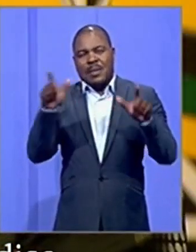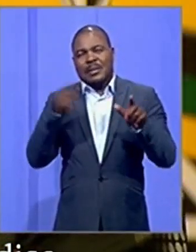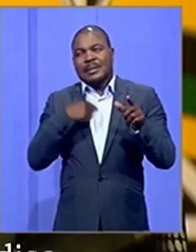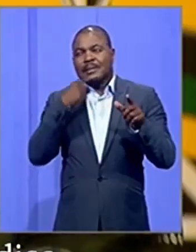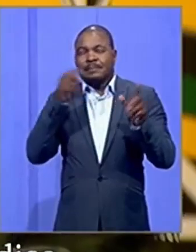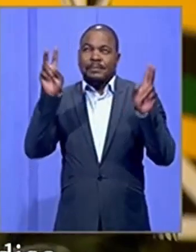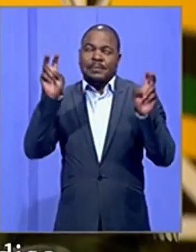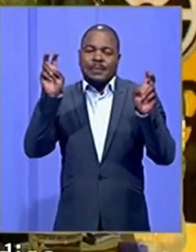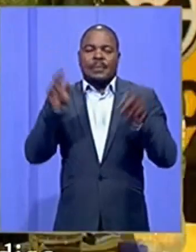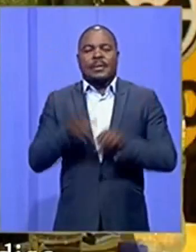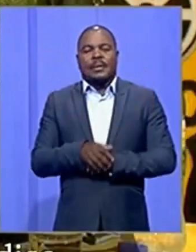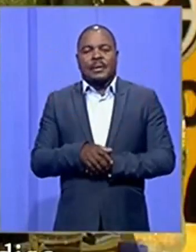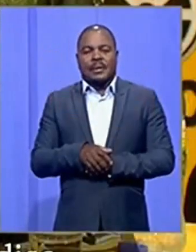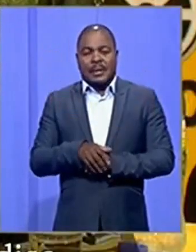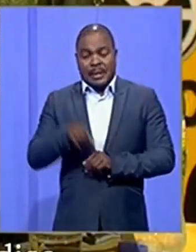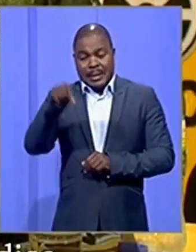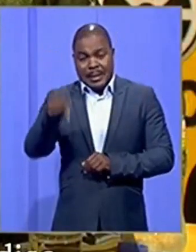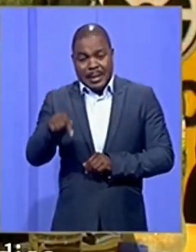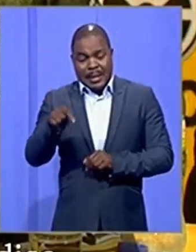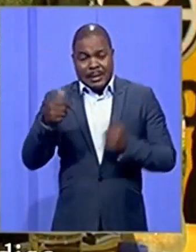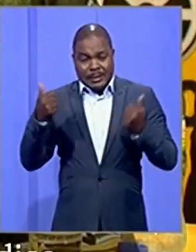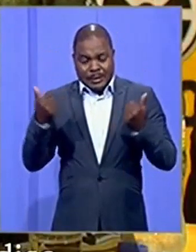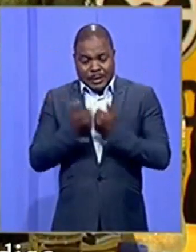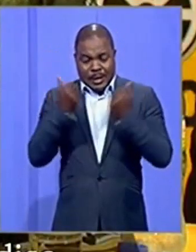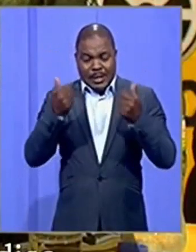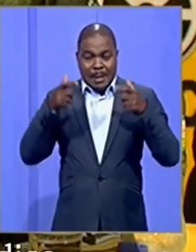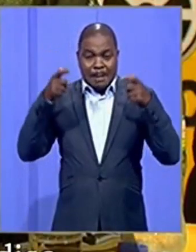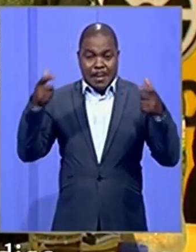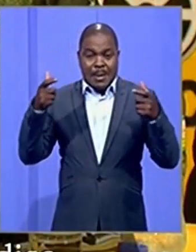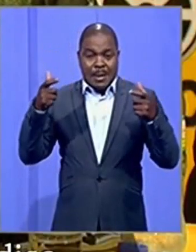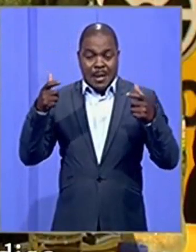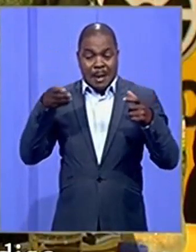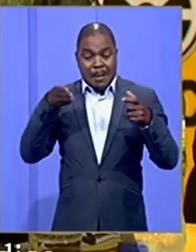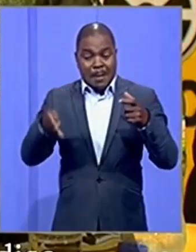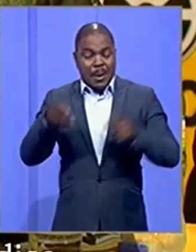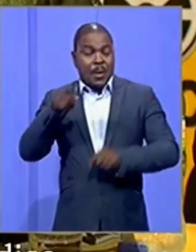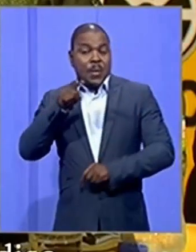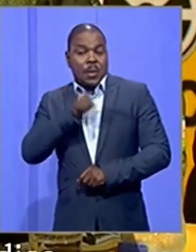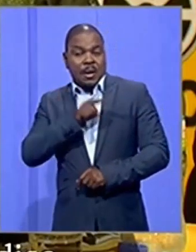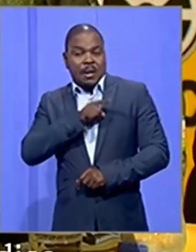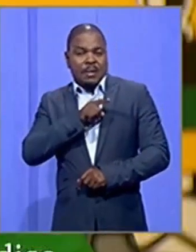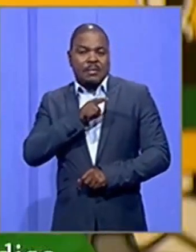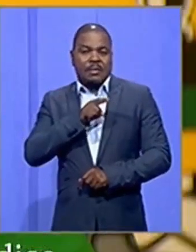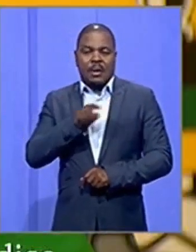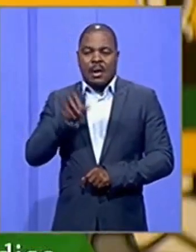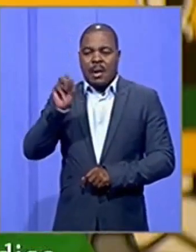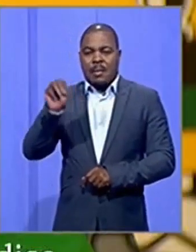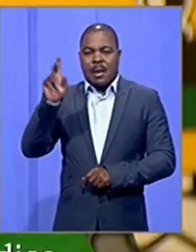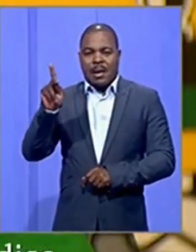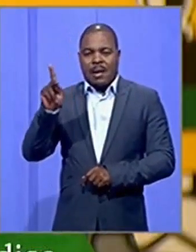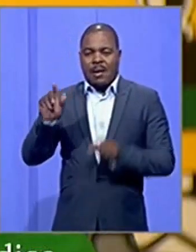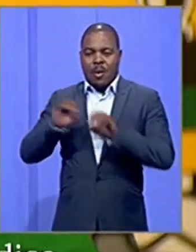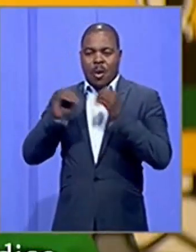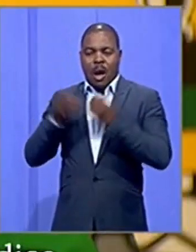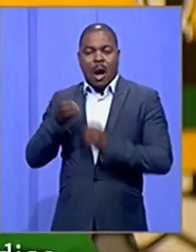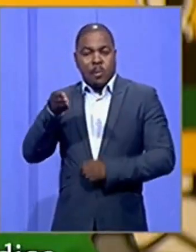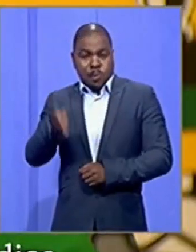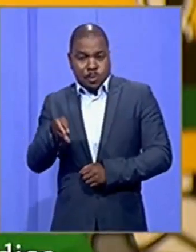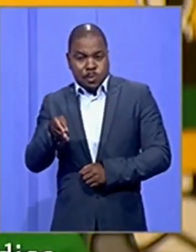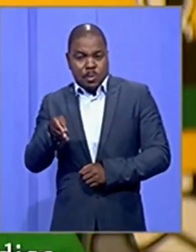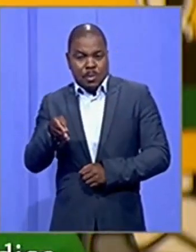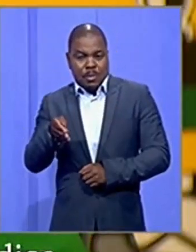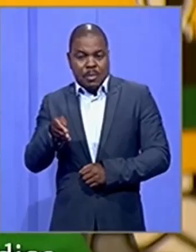ke phephetso e kgolo e iswang ke ho ba teng ha mokga ona wa Mkhondo MK